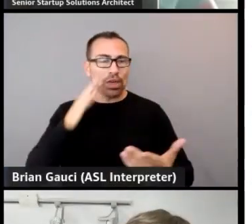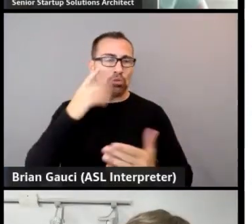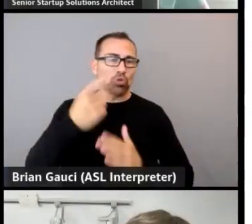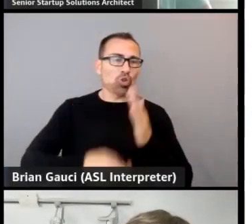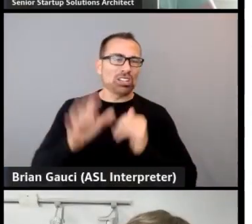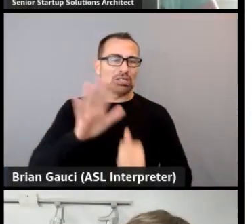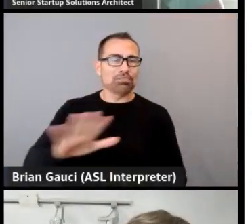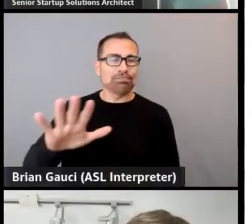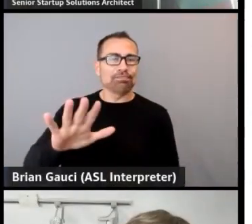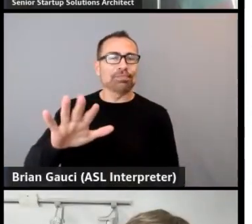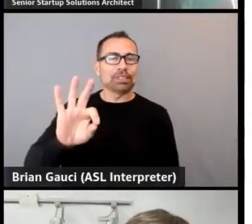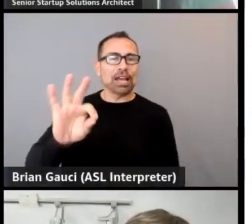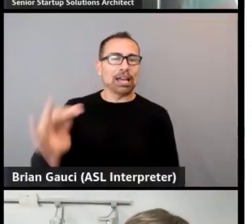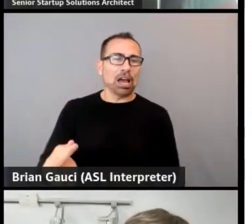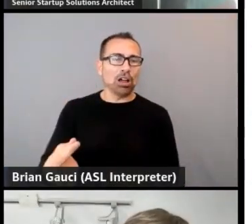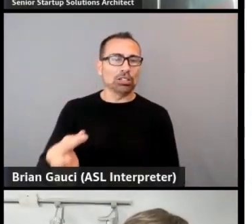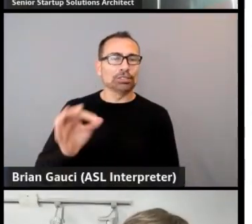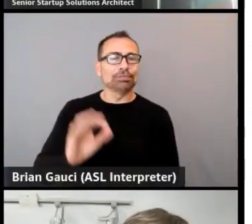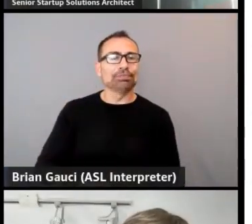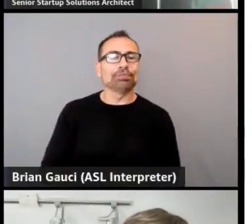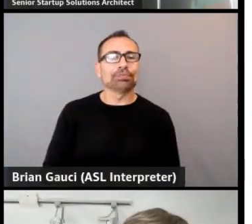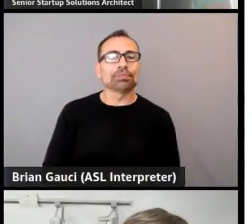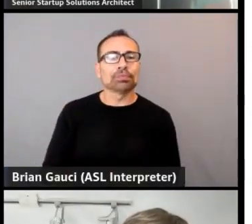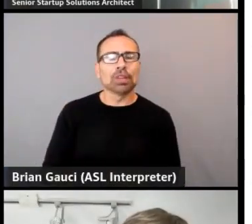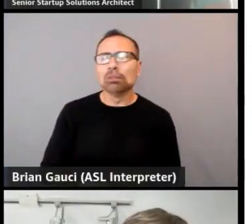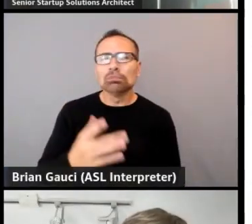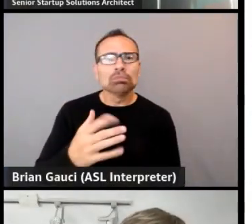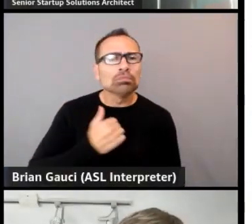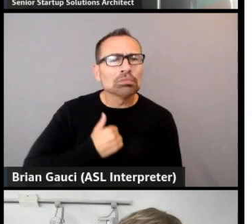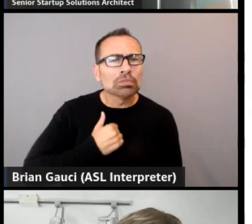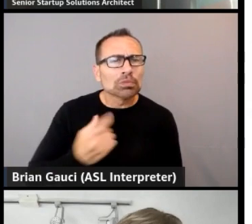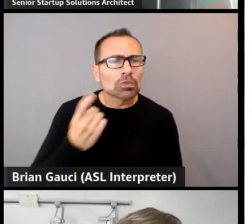run this workflow. Sorry, was there a question?